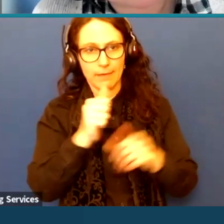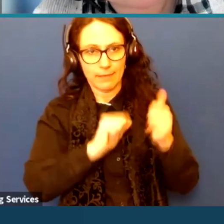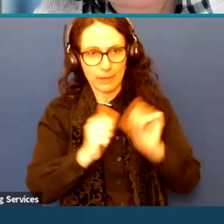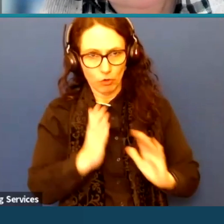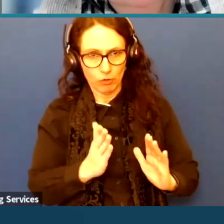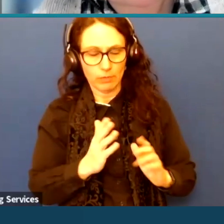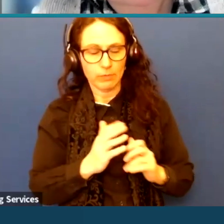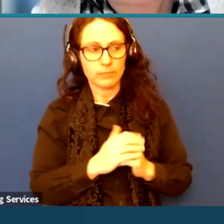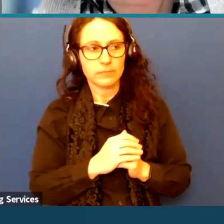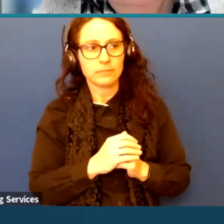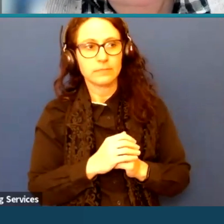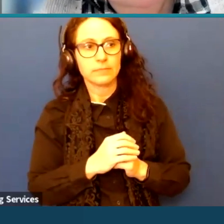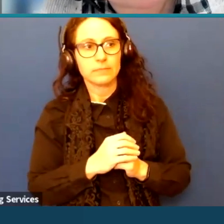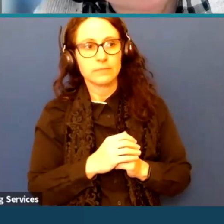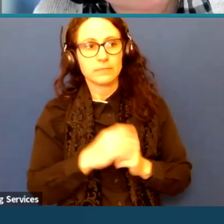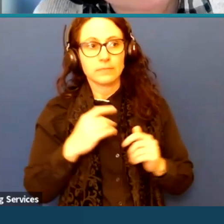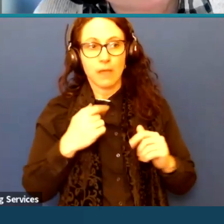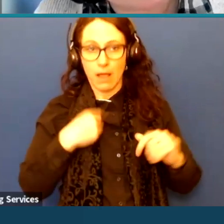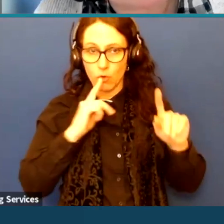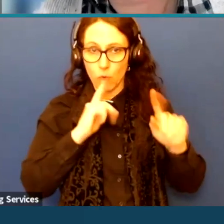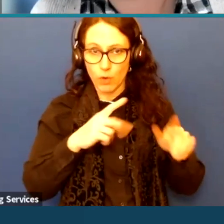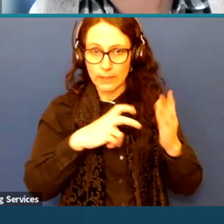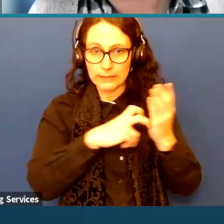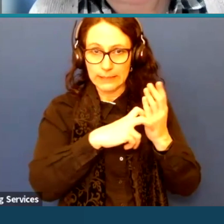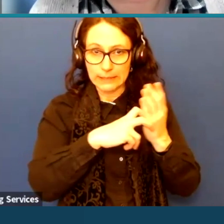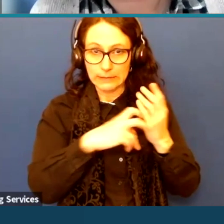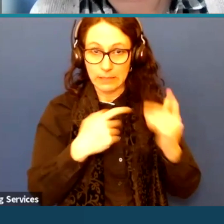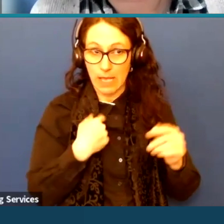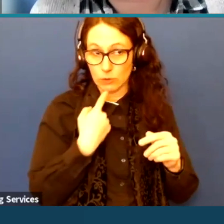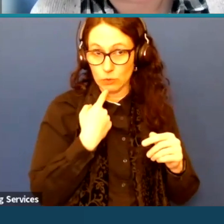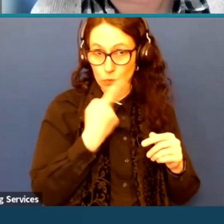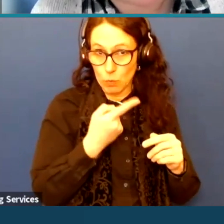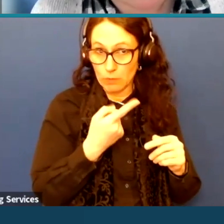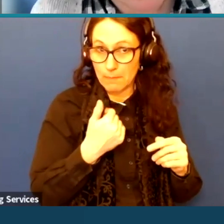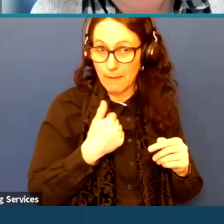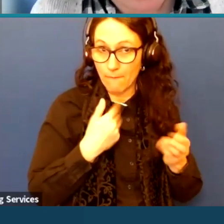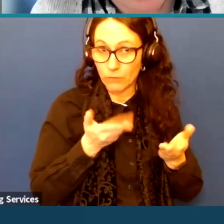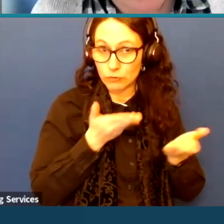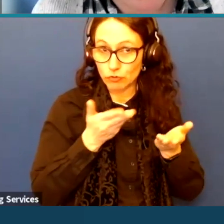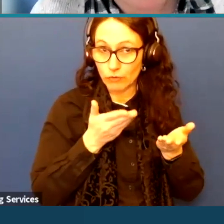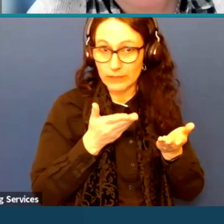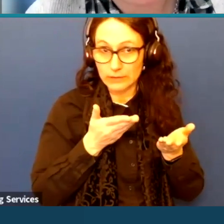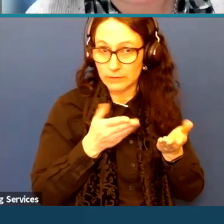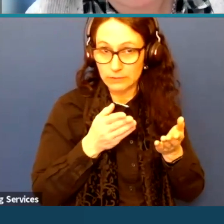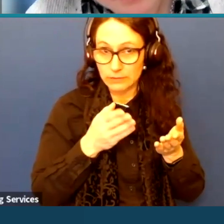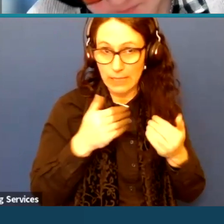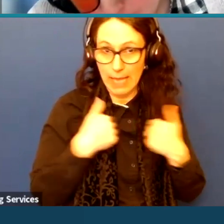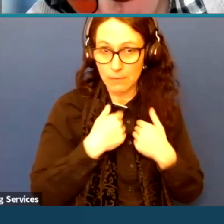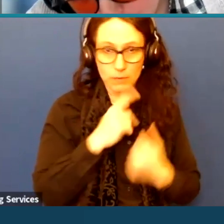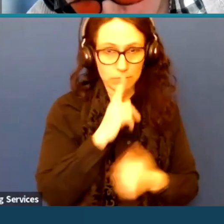I ordered my tickets, I didn't mention my dog. I had too many